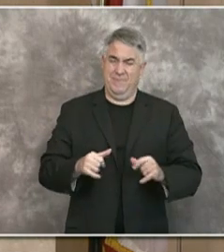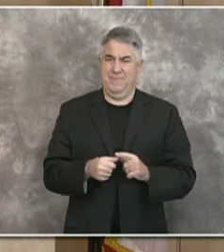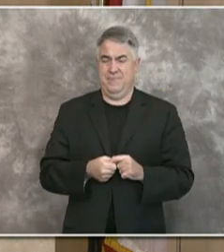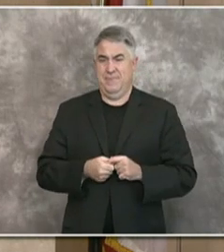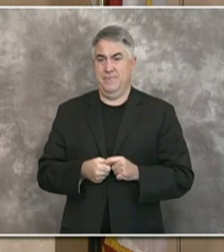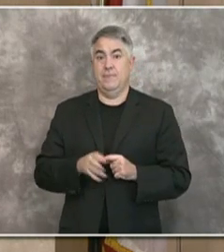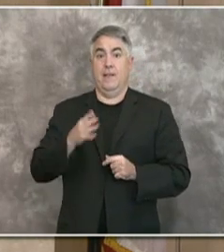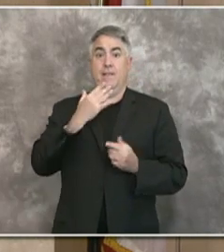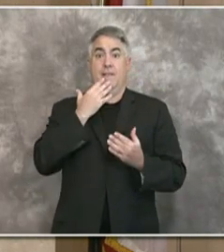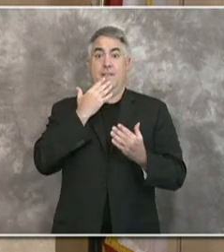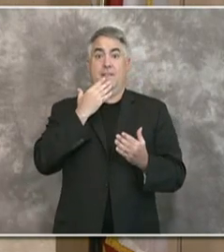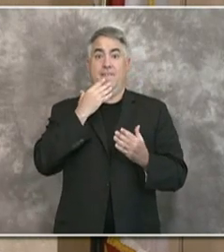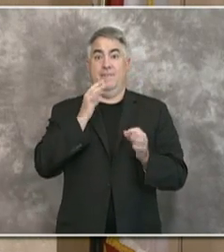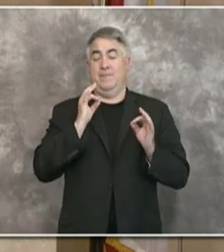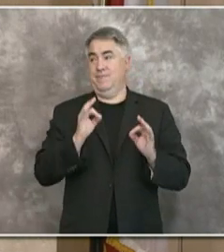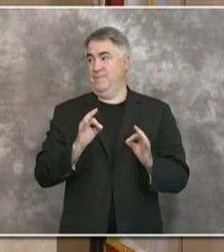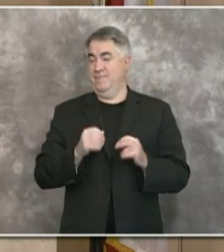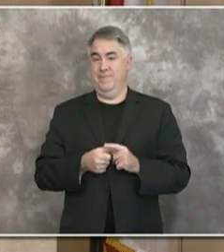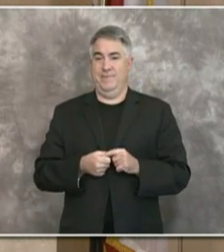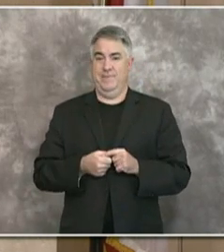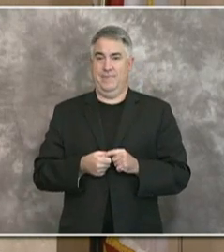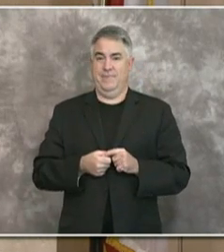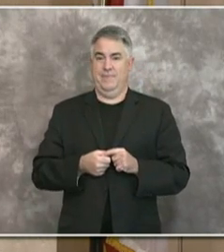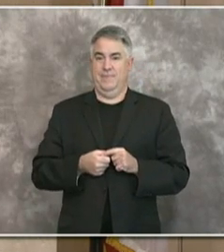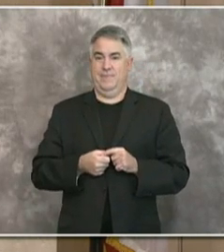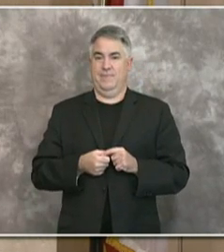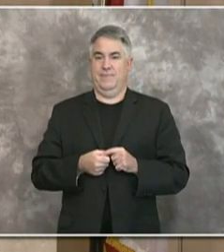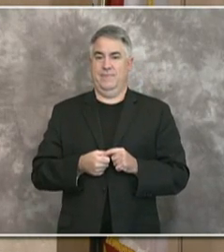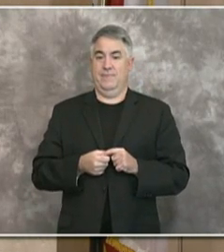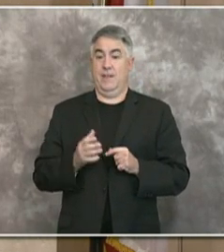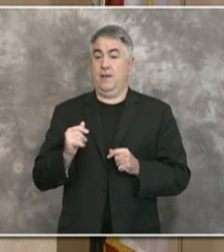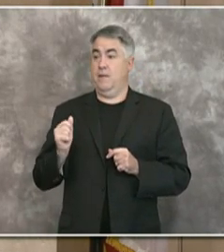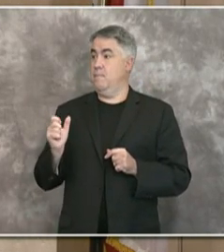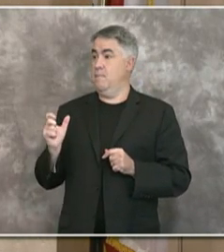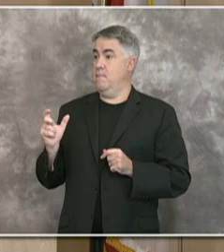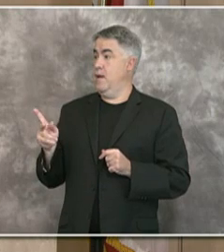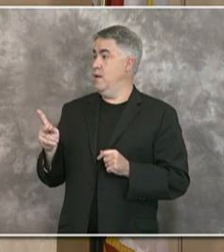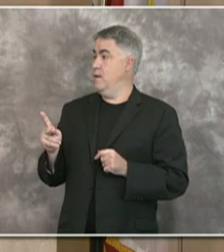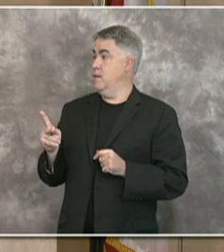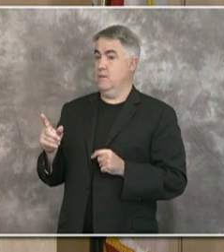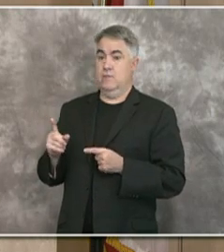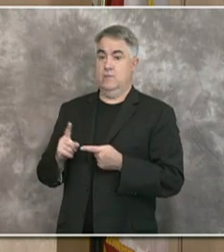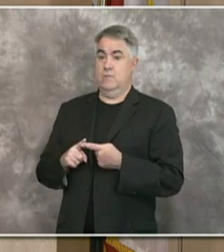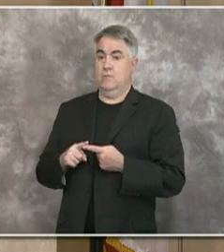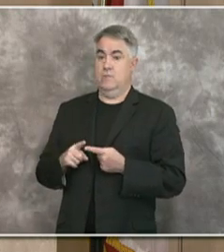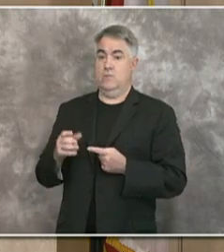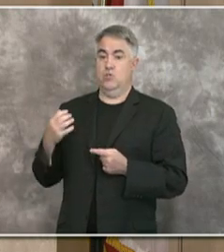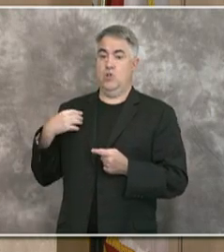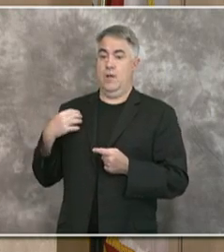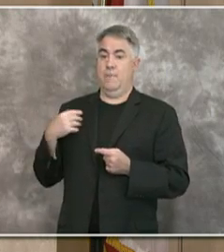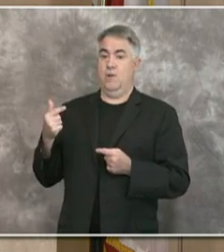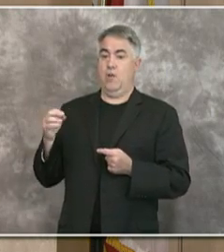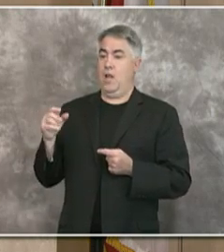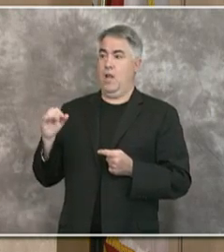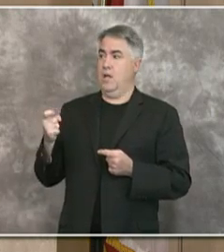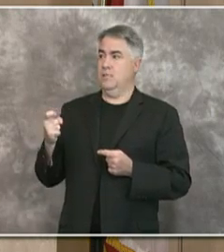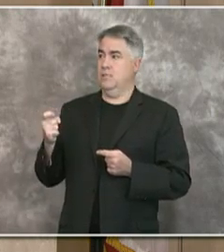you very much, and now please welcome back to the podium Supervisor and Chairman Greg Cox.